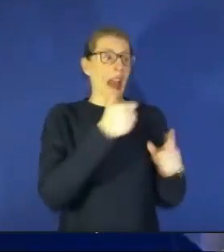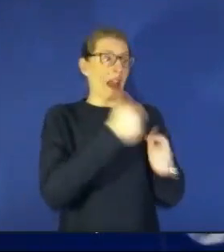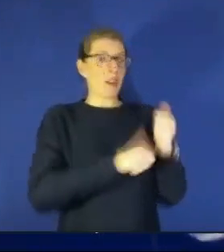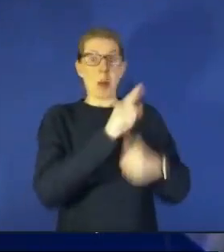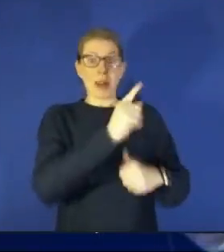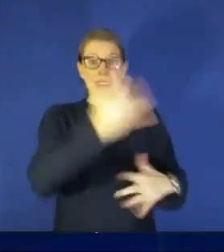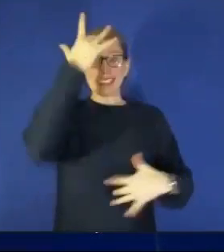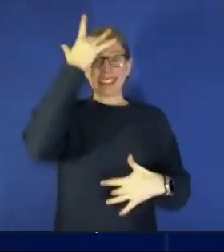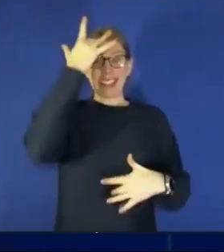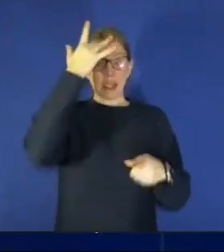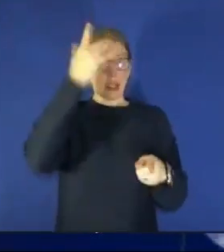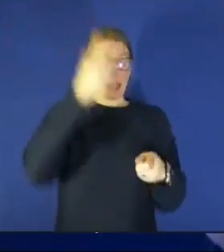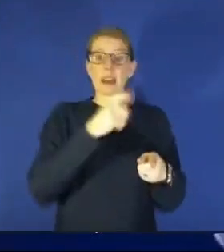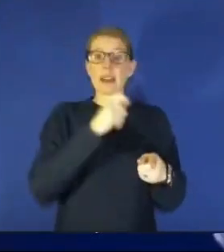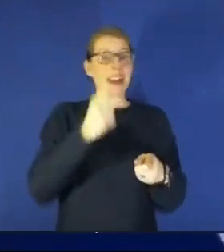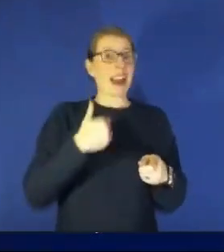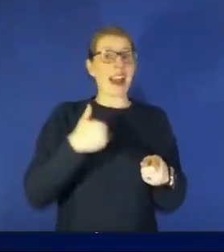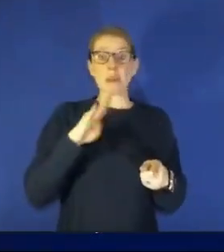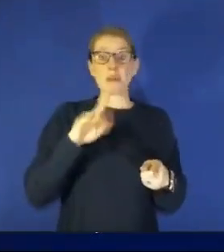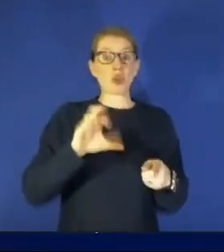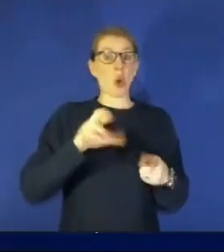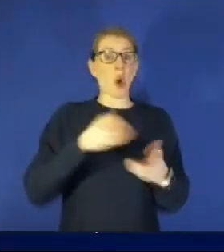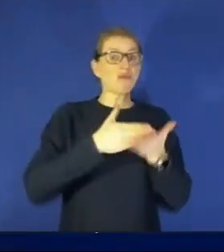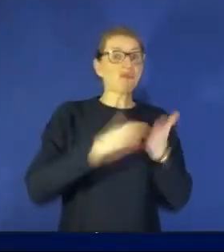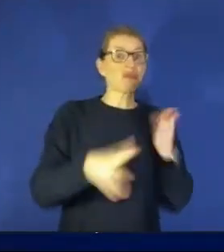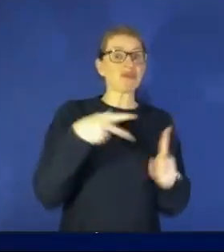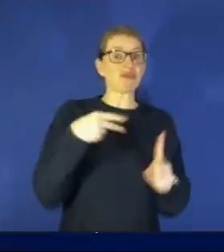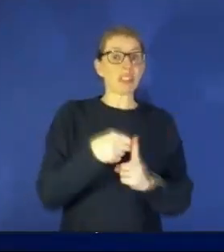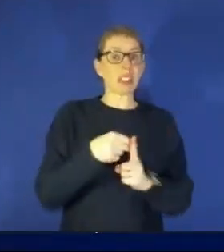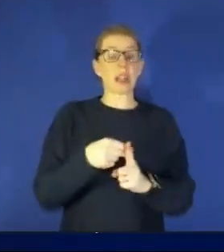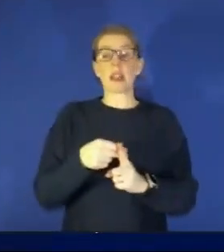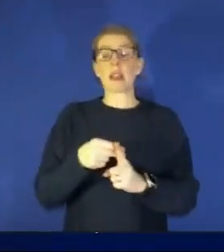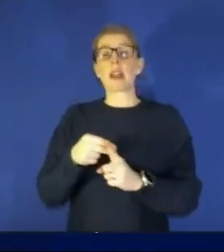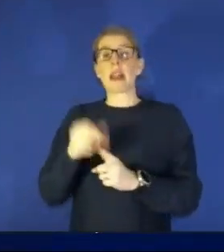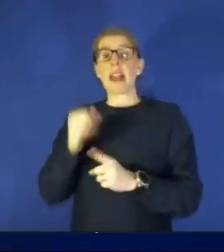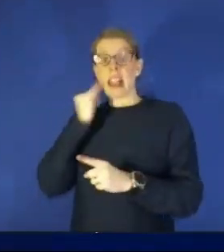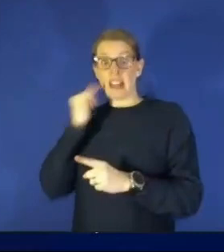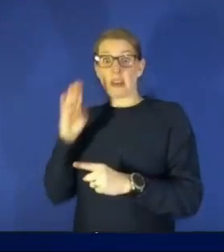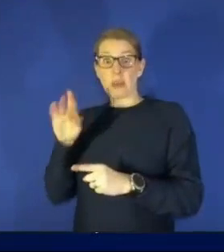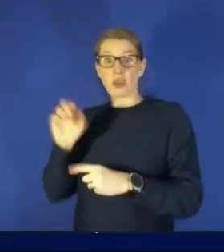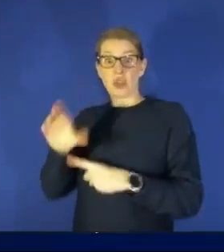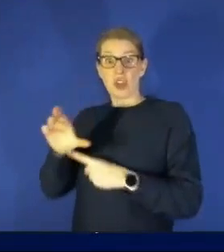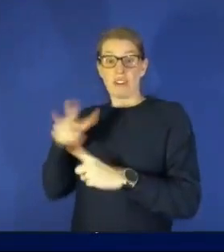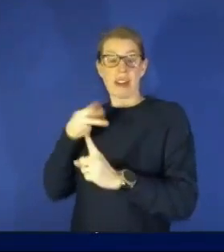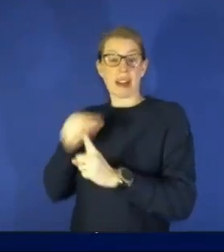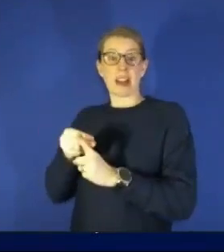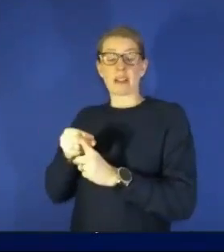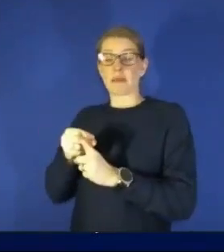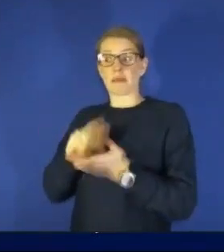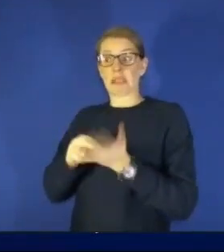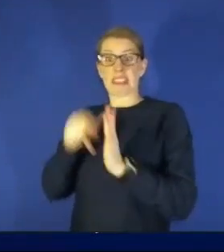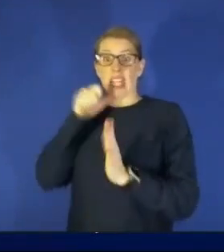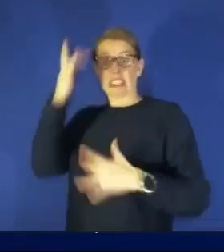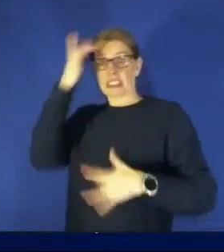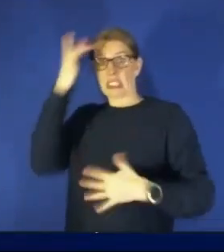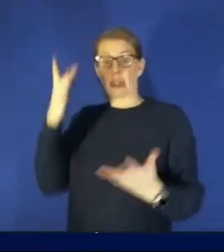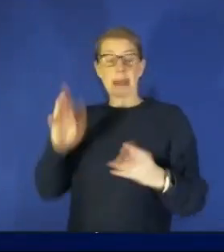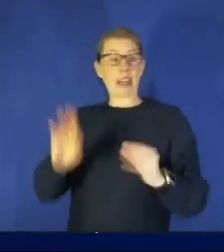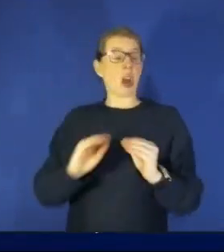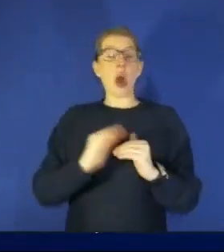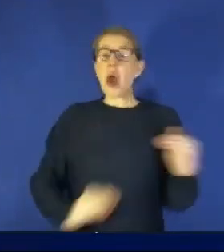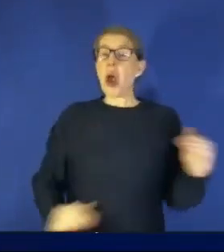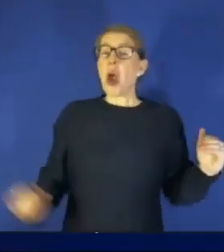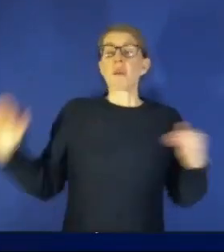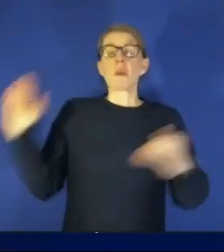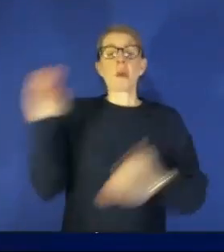who didn't have a booster or who had not been vaccinated. Whereas if you've been boosted and vaccinated, you don't get sick. Overwhelming evidence, not just whether or not you gave miniature golf